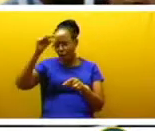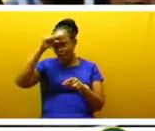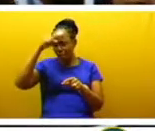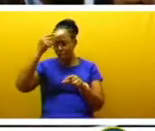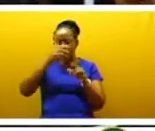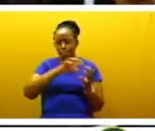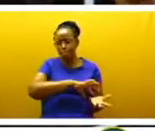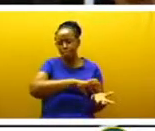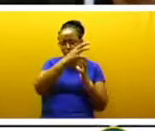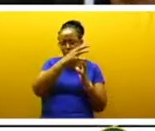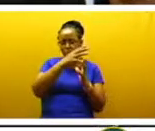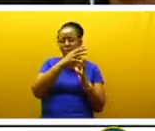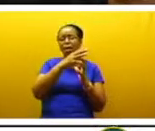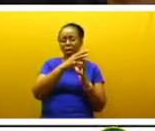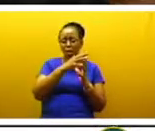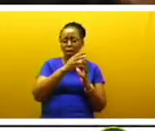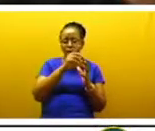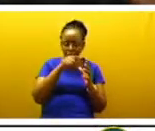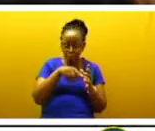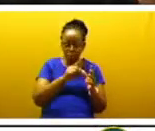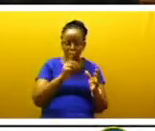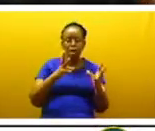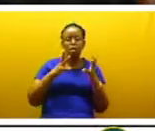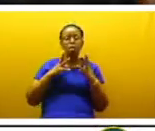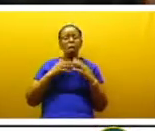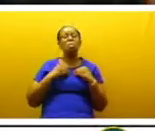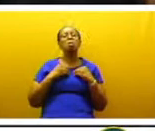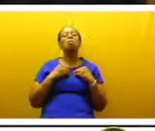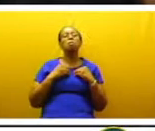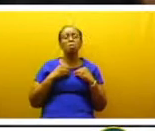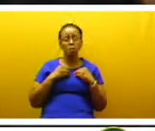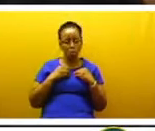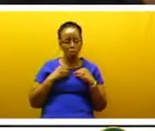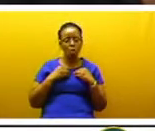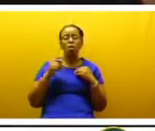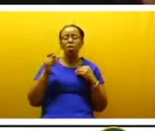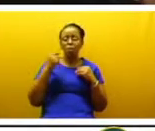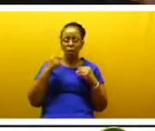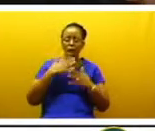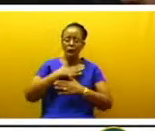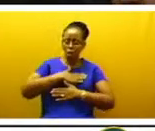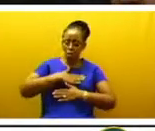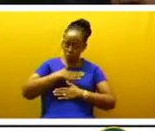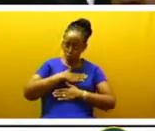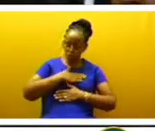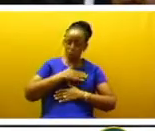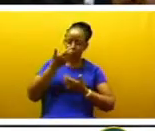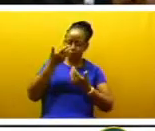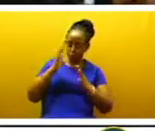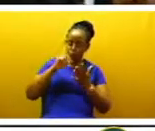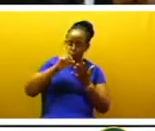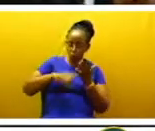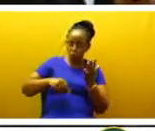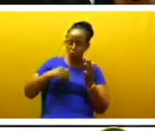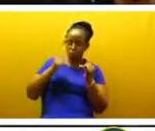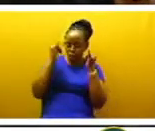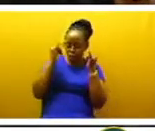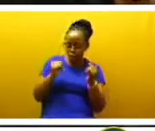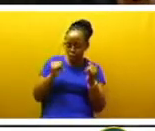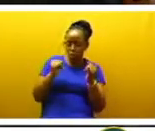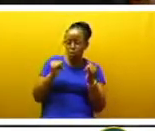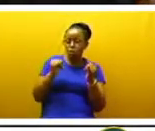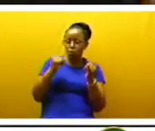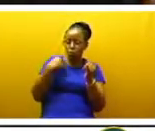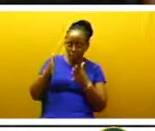that the doctrine of necessity, the acknowledgement of what was shown to be the new Grundnorm,